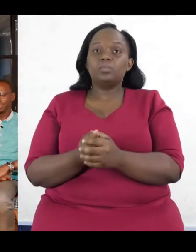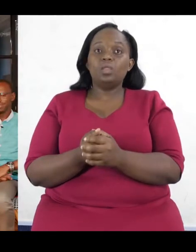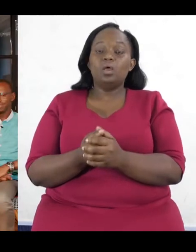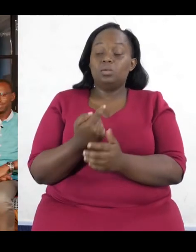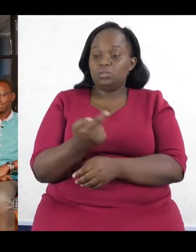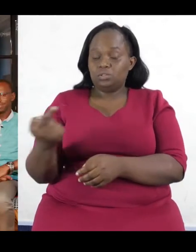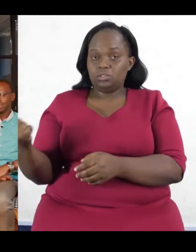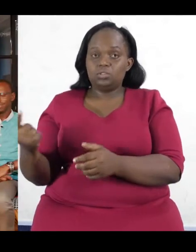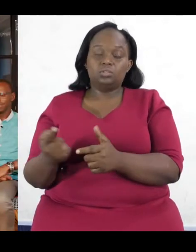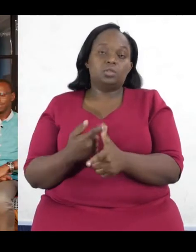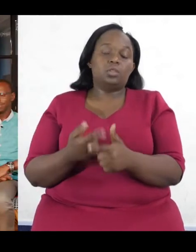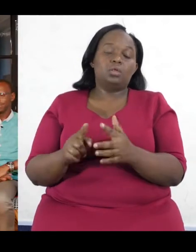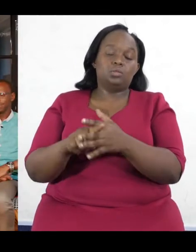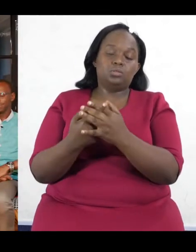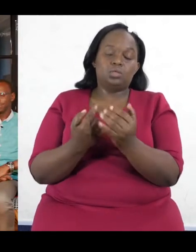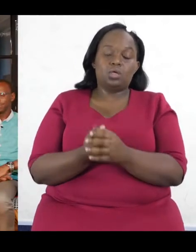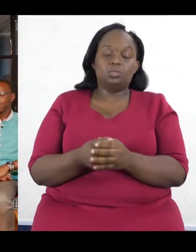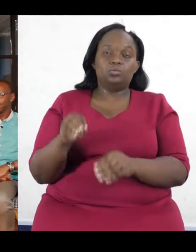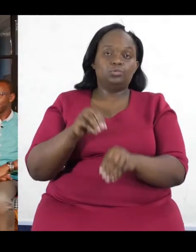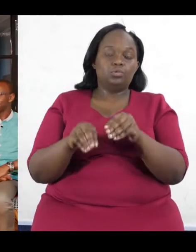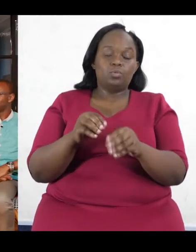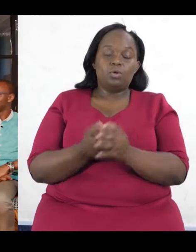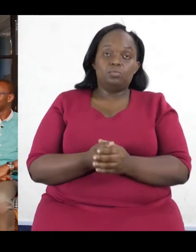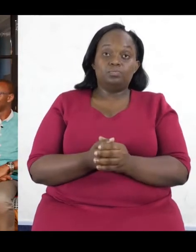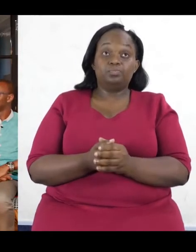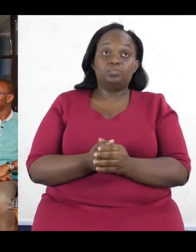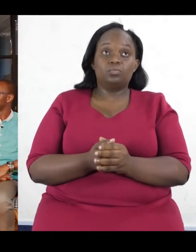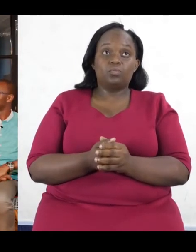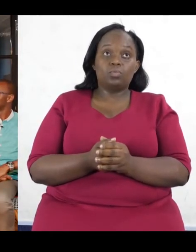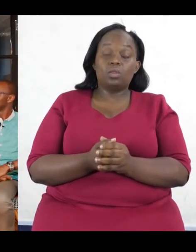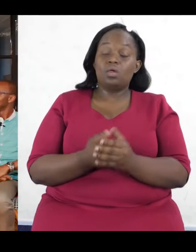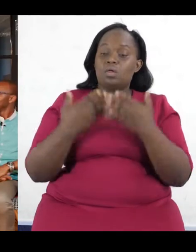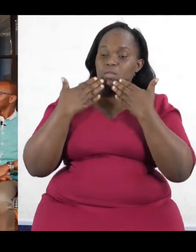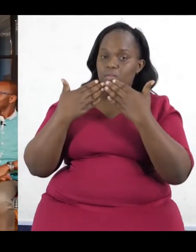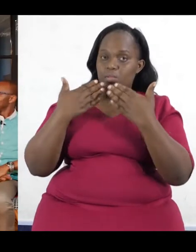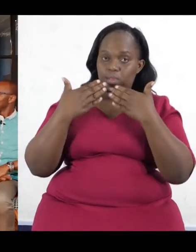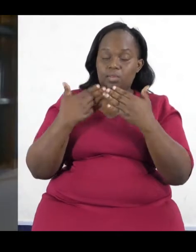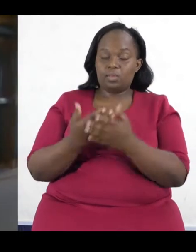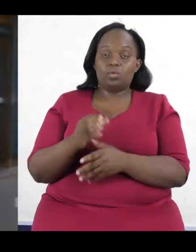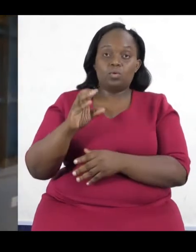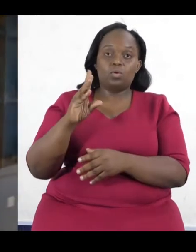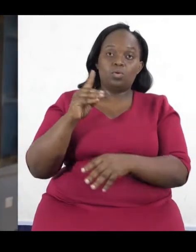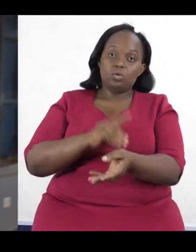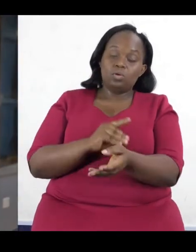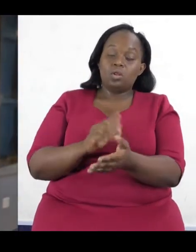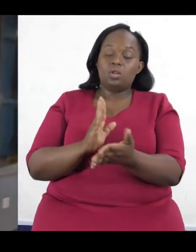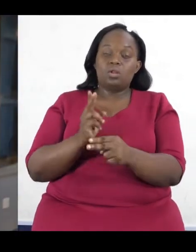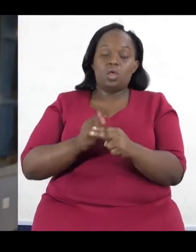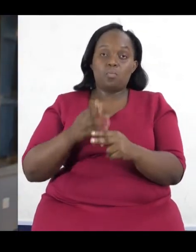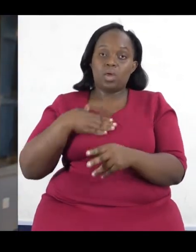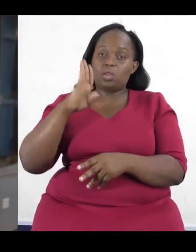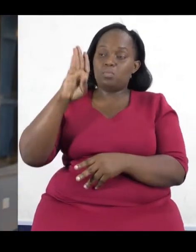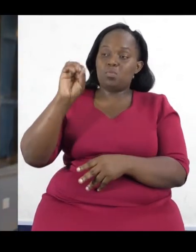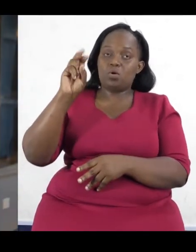can begin with you getting to contribute to the discourse. Thanks, Dr. My name is Boniface Mnene.